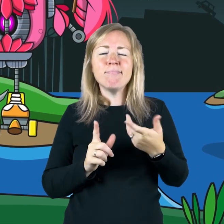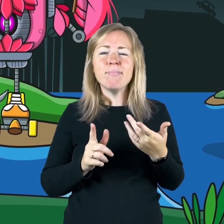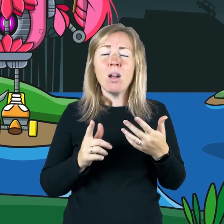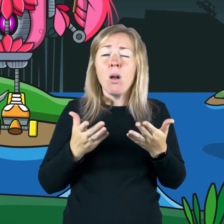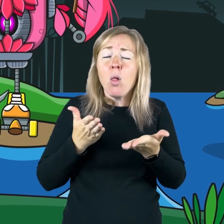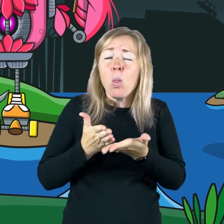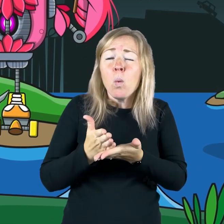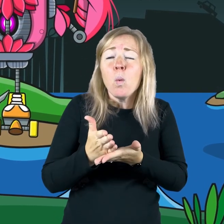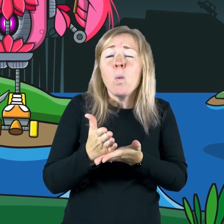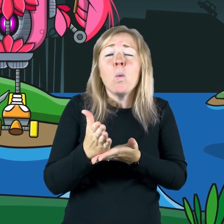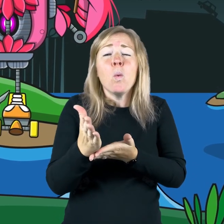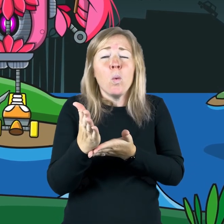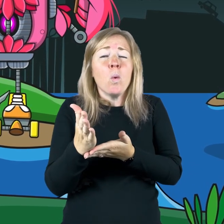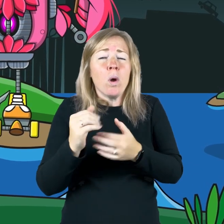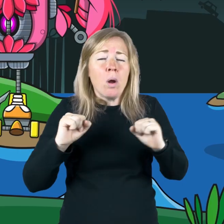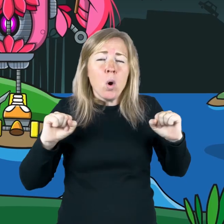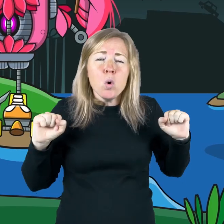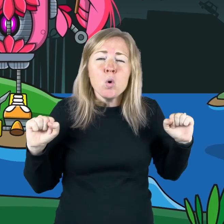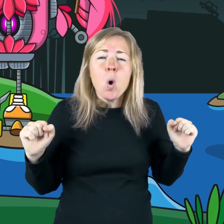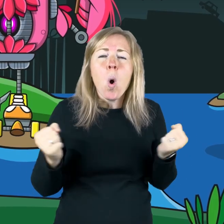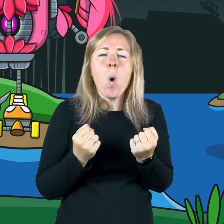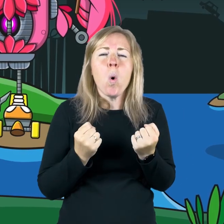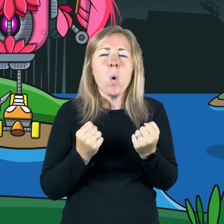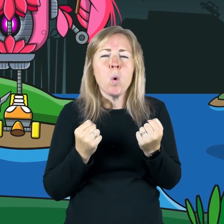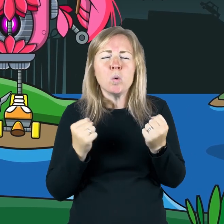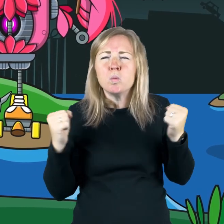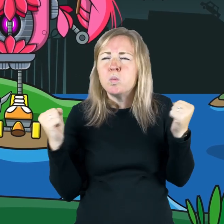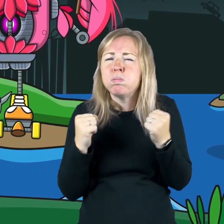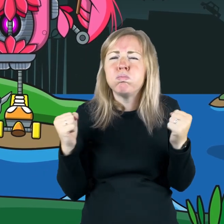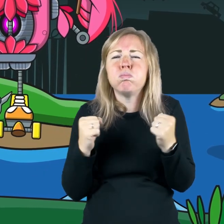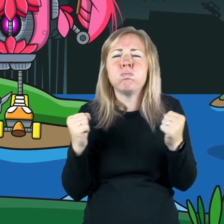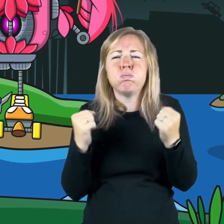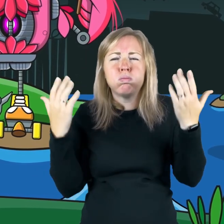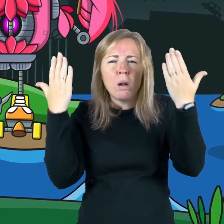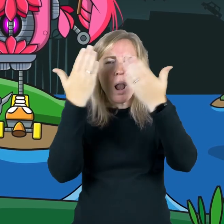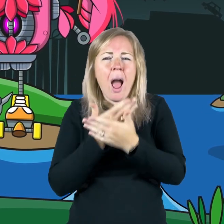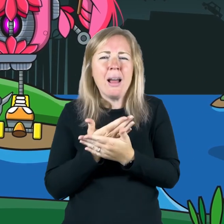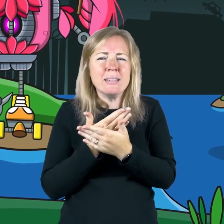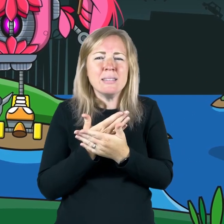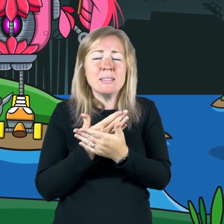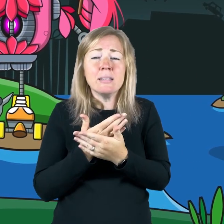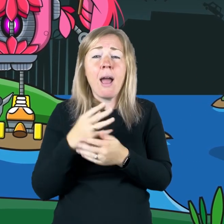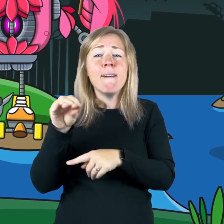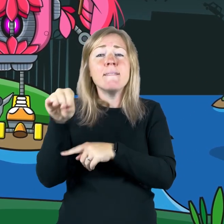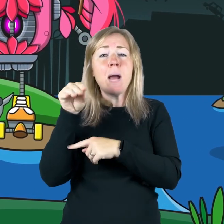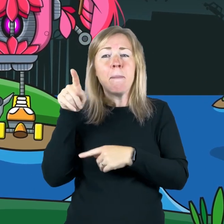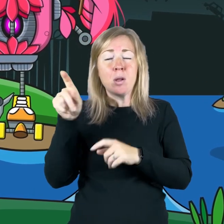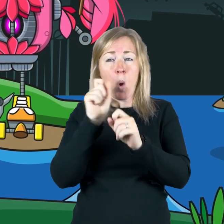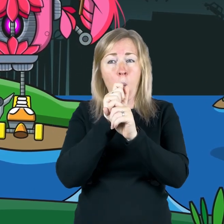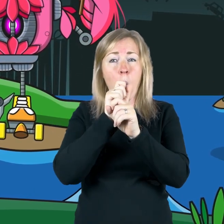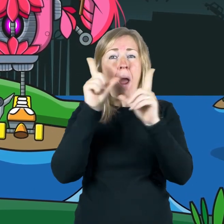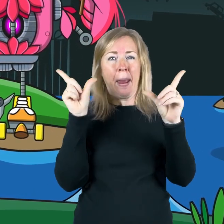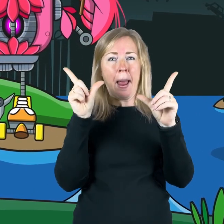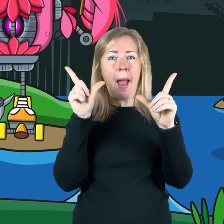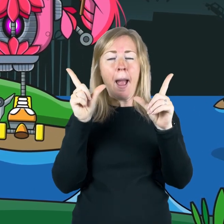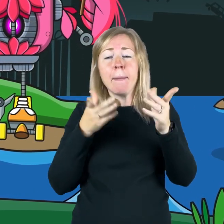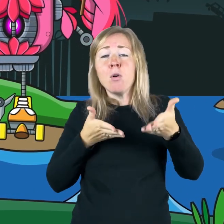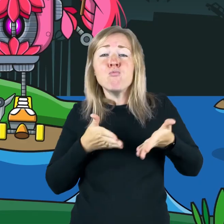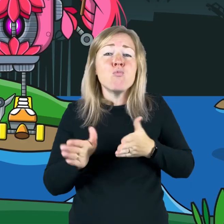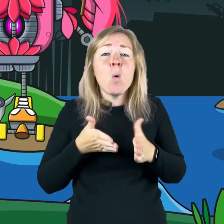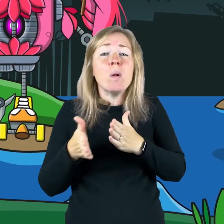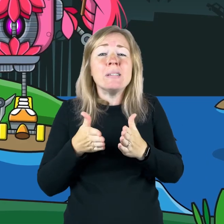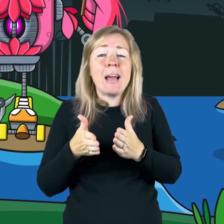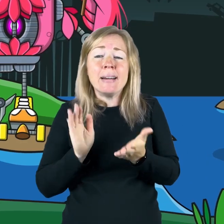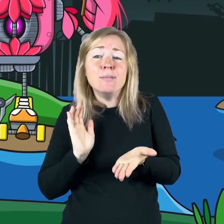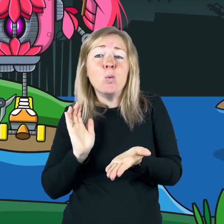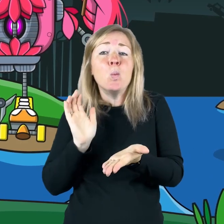Whee! On a particularly cold and wintry night, Flamingo was waking up to another night of roller